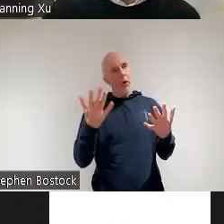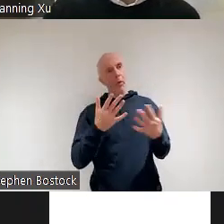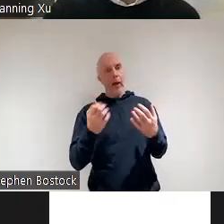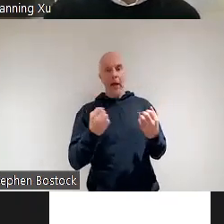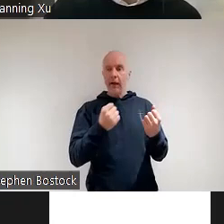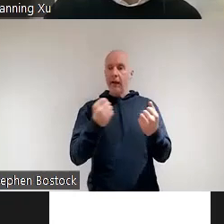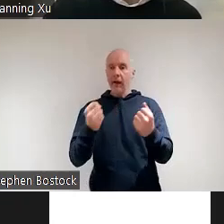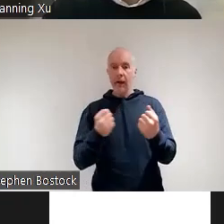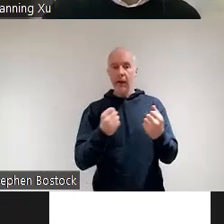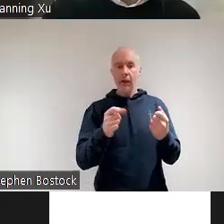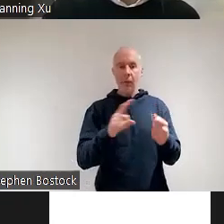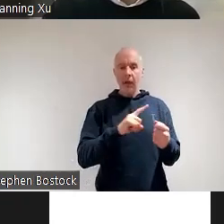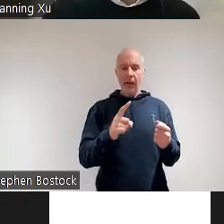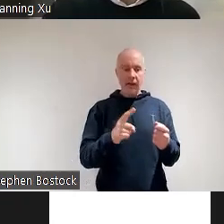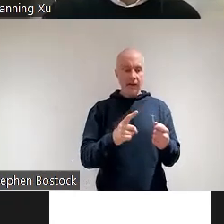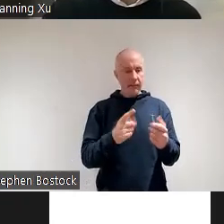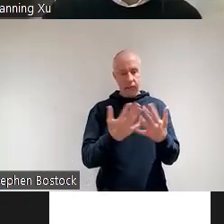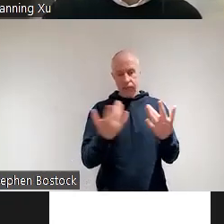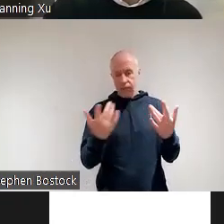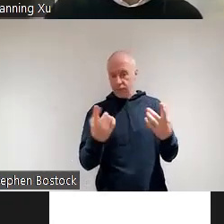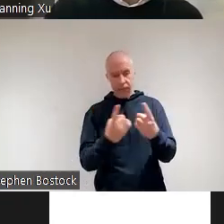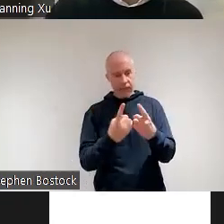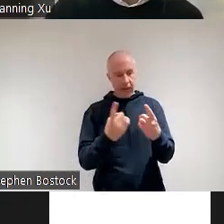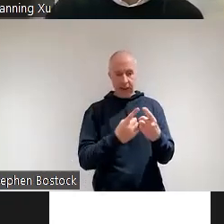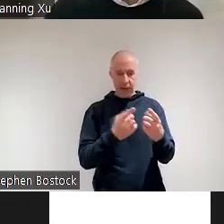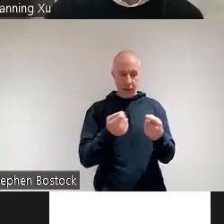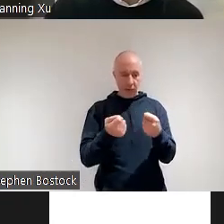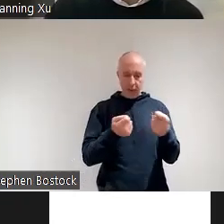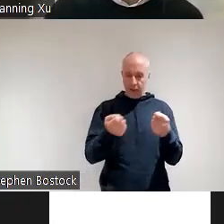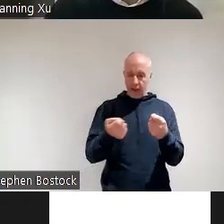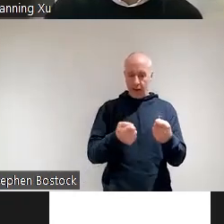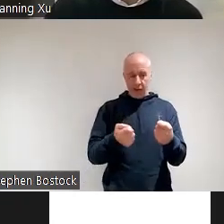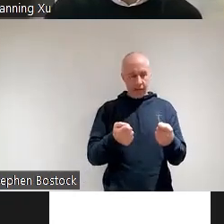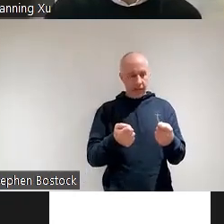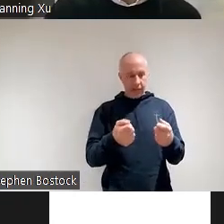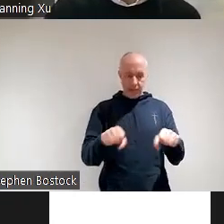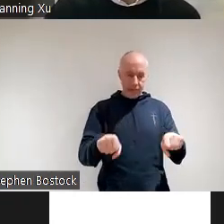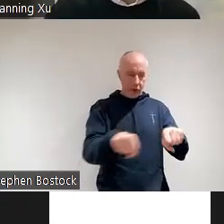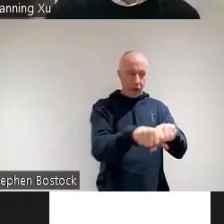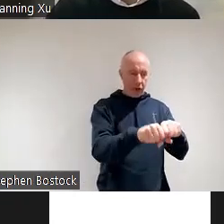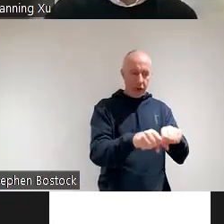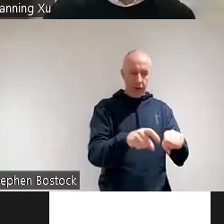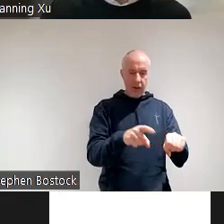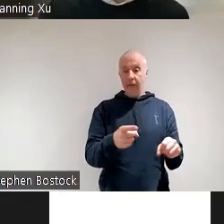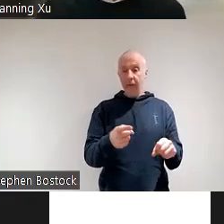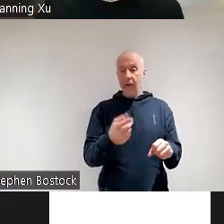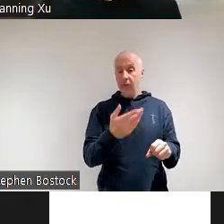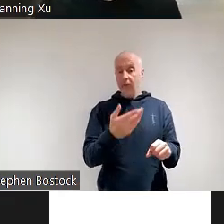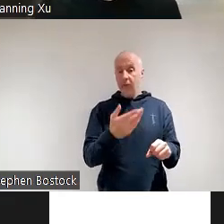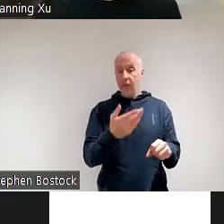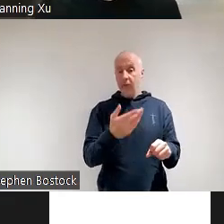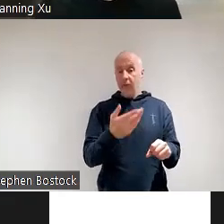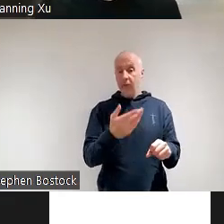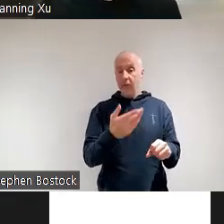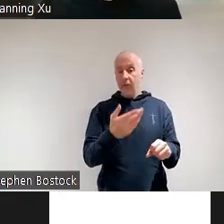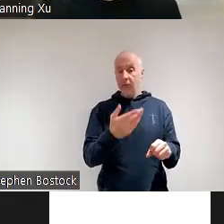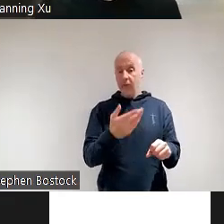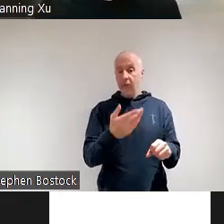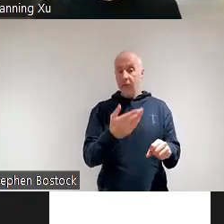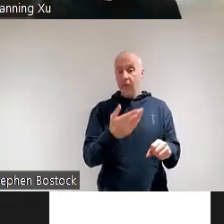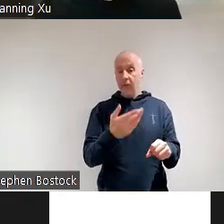because there are so much things that you can do to manage your chargers, to manage your charging experience. If you don't have this, that